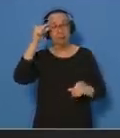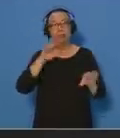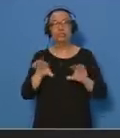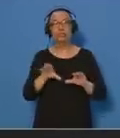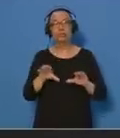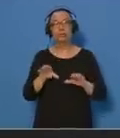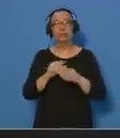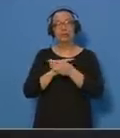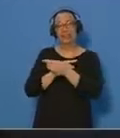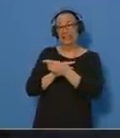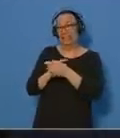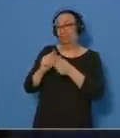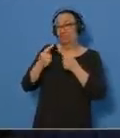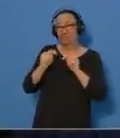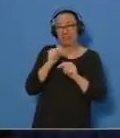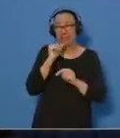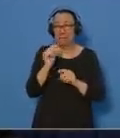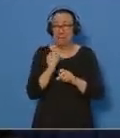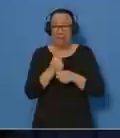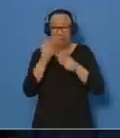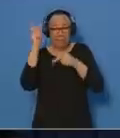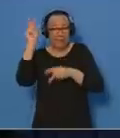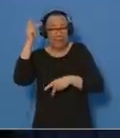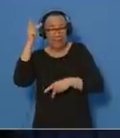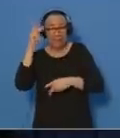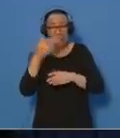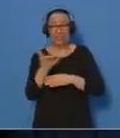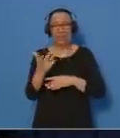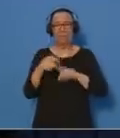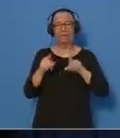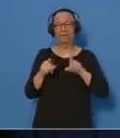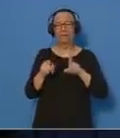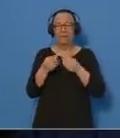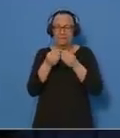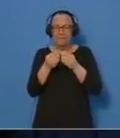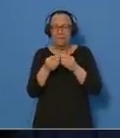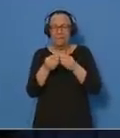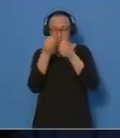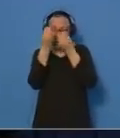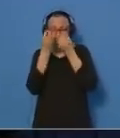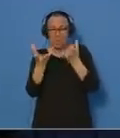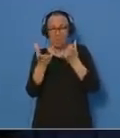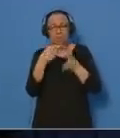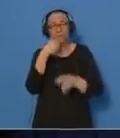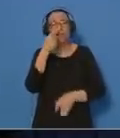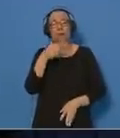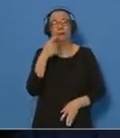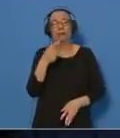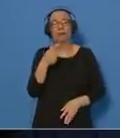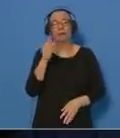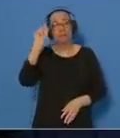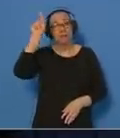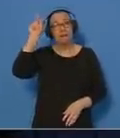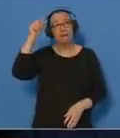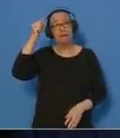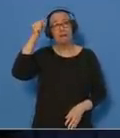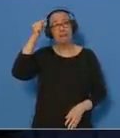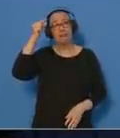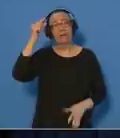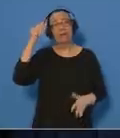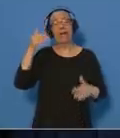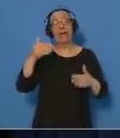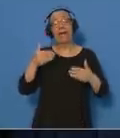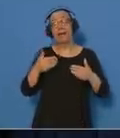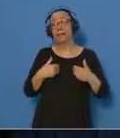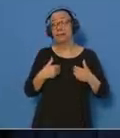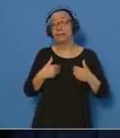trying not to make this a political thing, but just as an information thing for the public. The government has